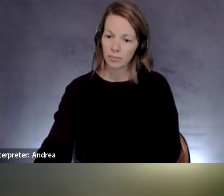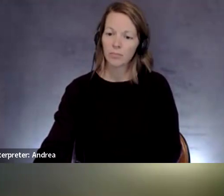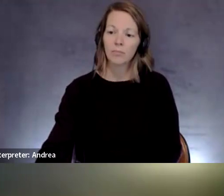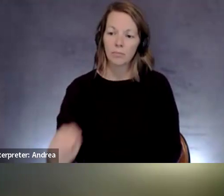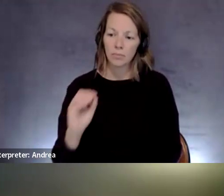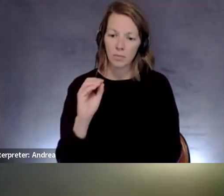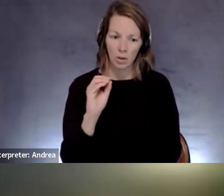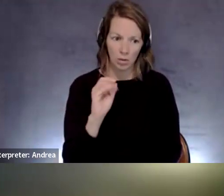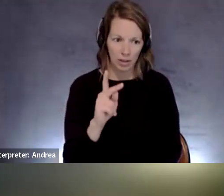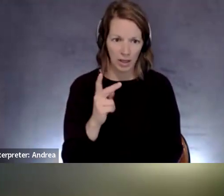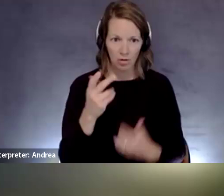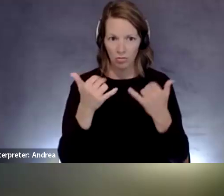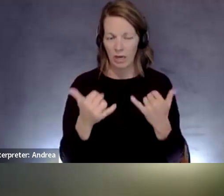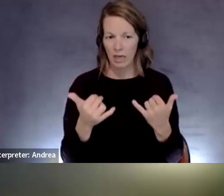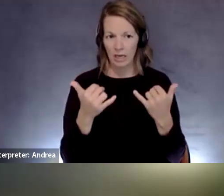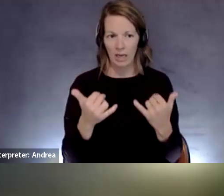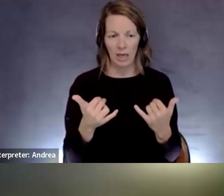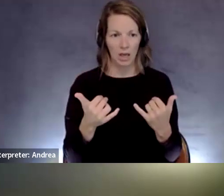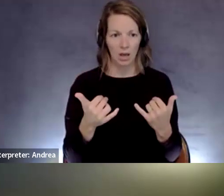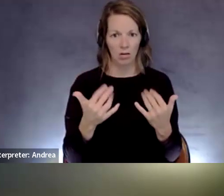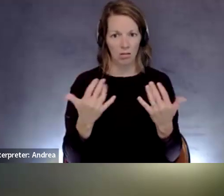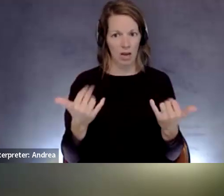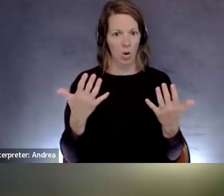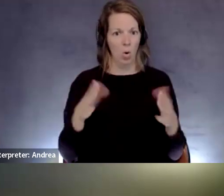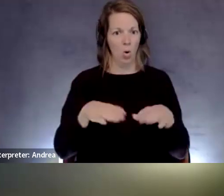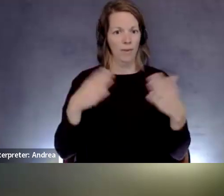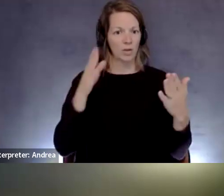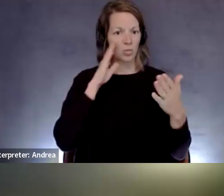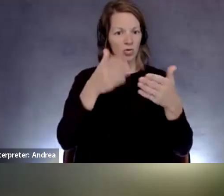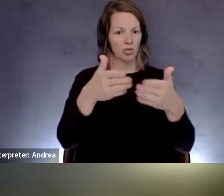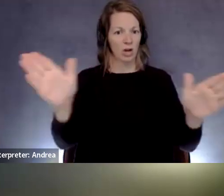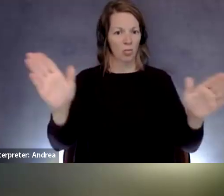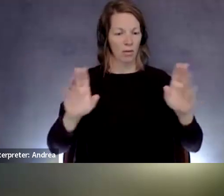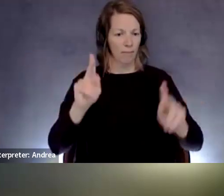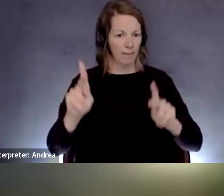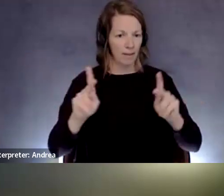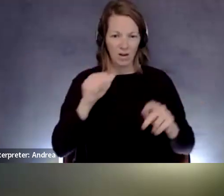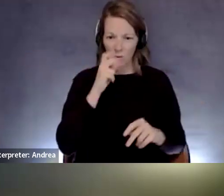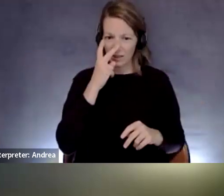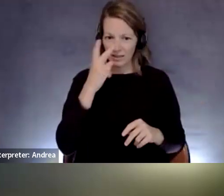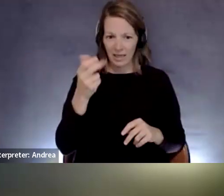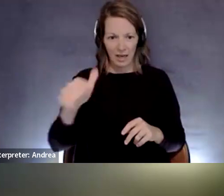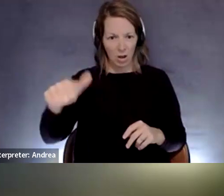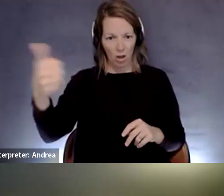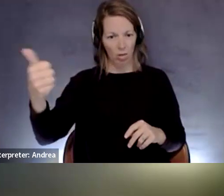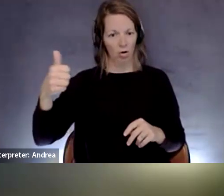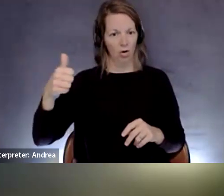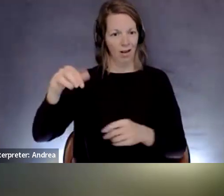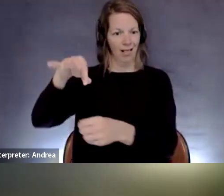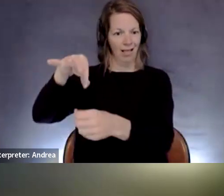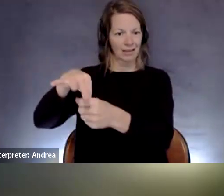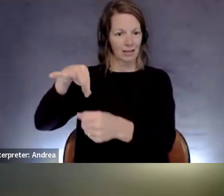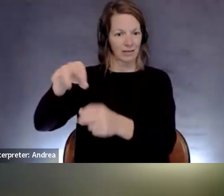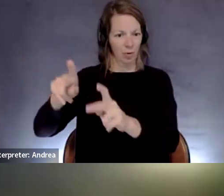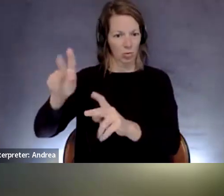Okay. Right now, we'd now like to open this up to the general public because I do not see any other elected officials or their